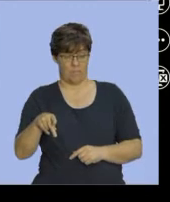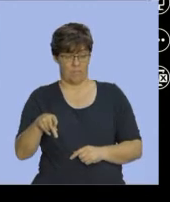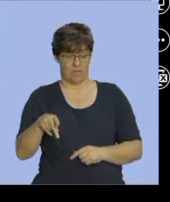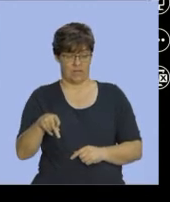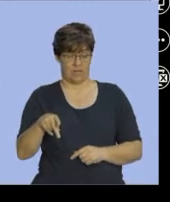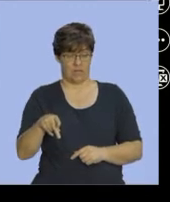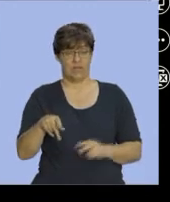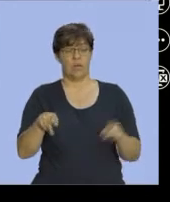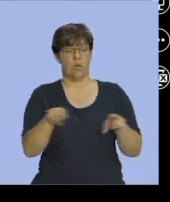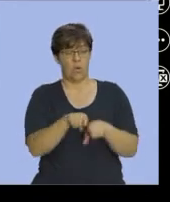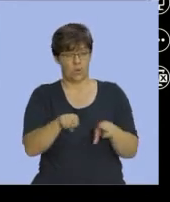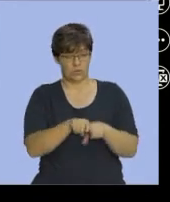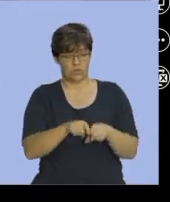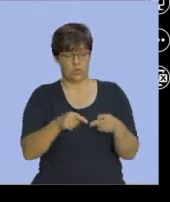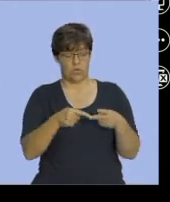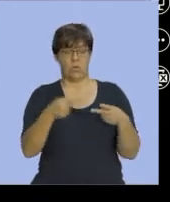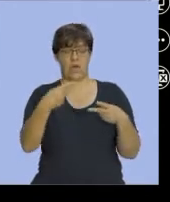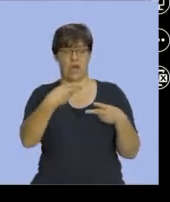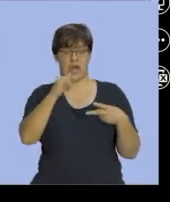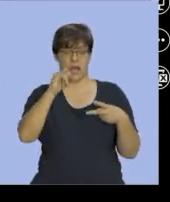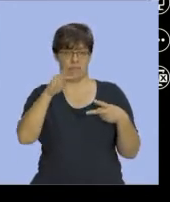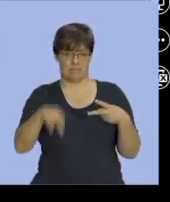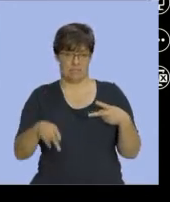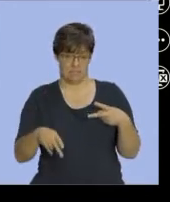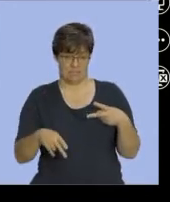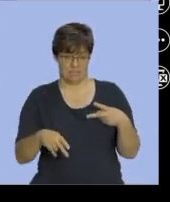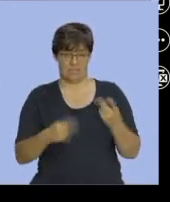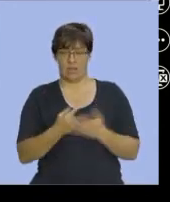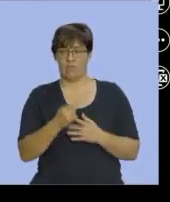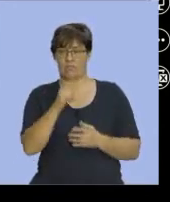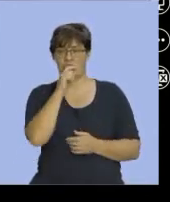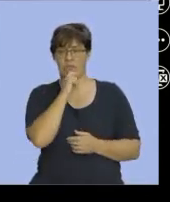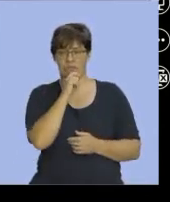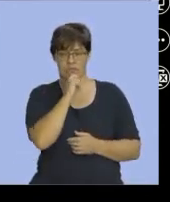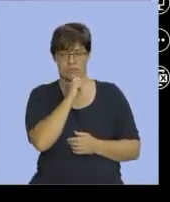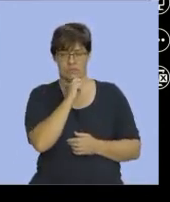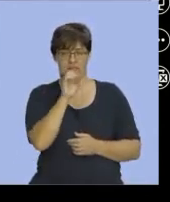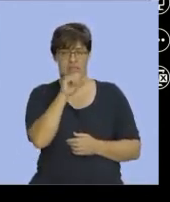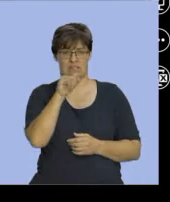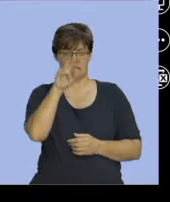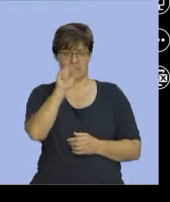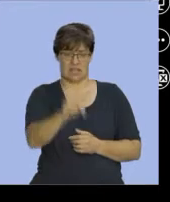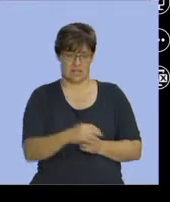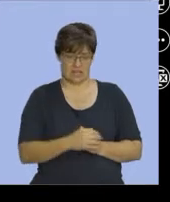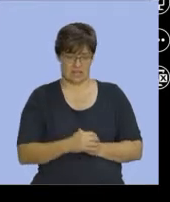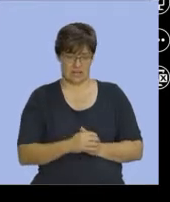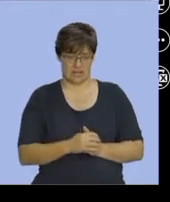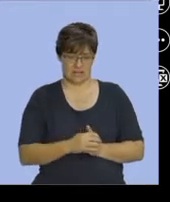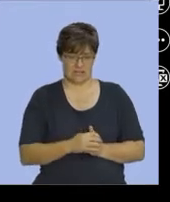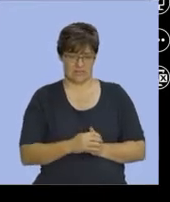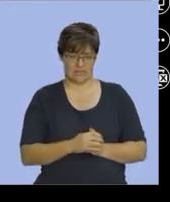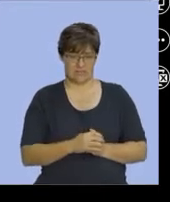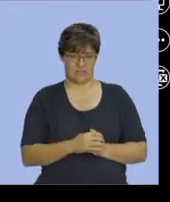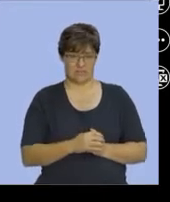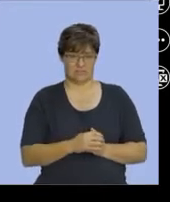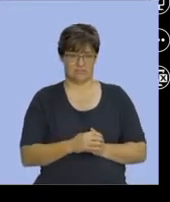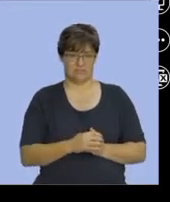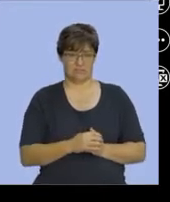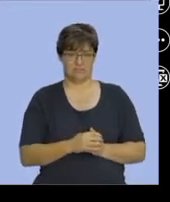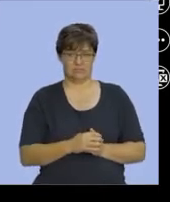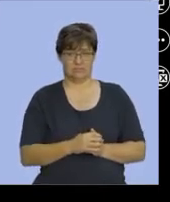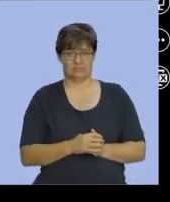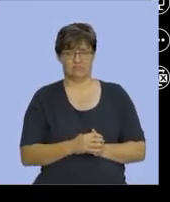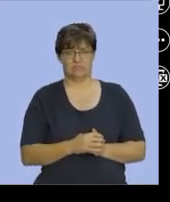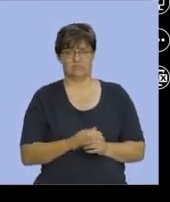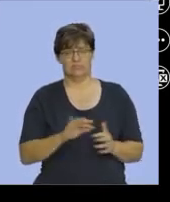given the opposite and also my hype, I will therefore use the sine theta